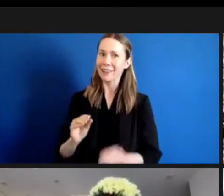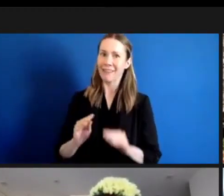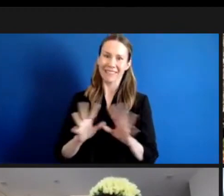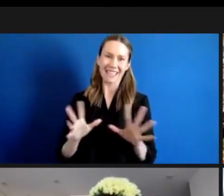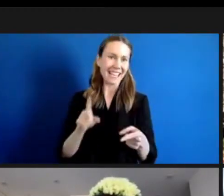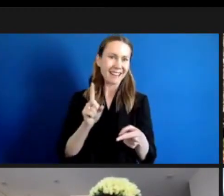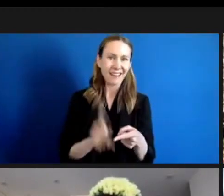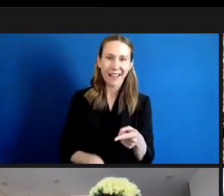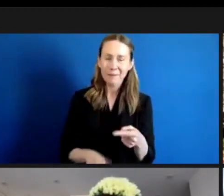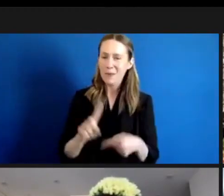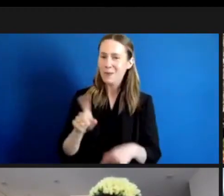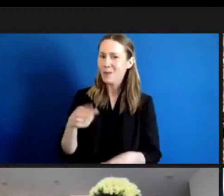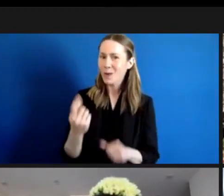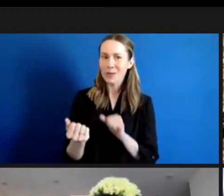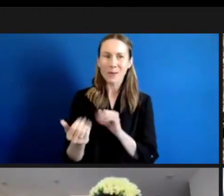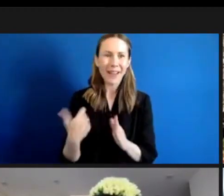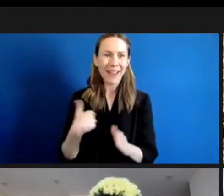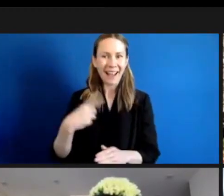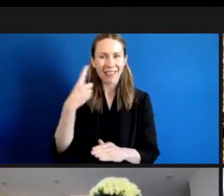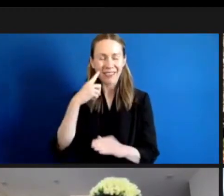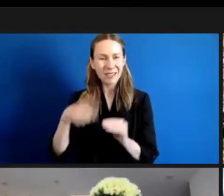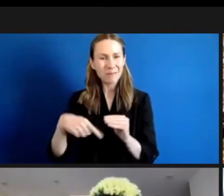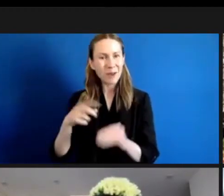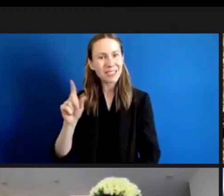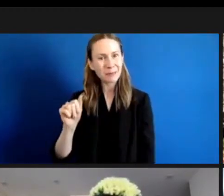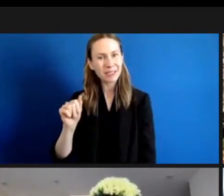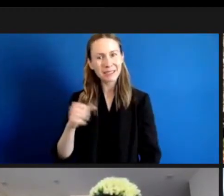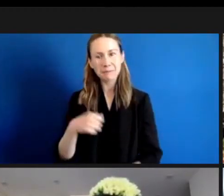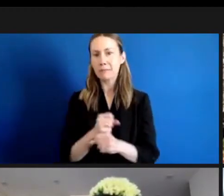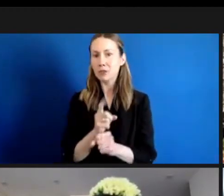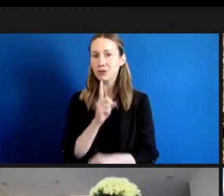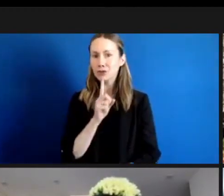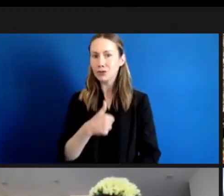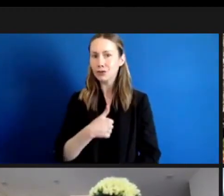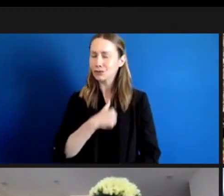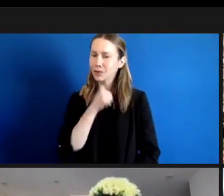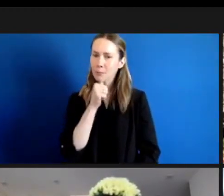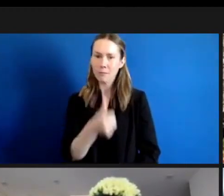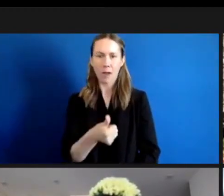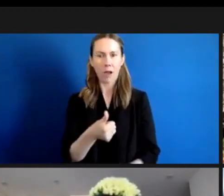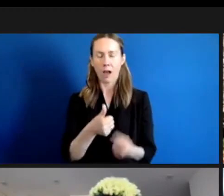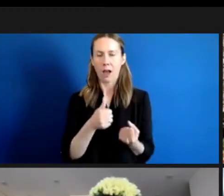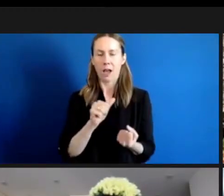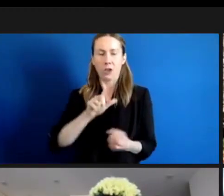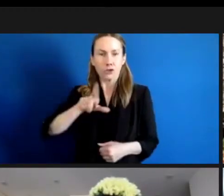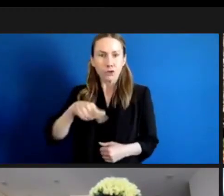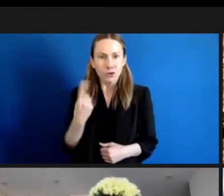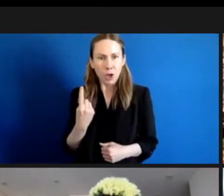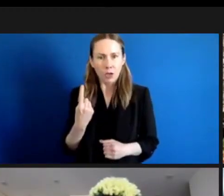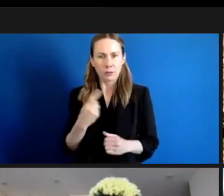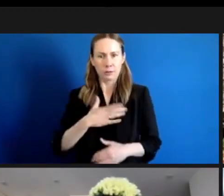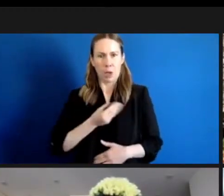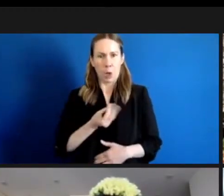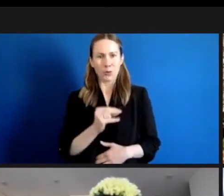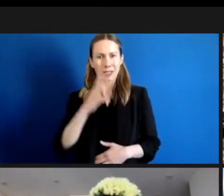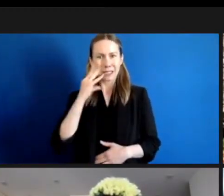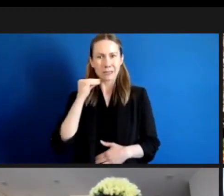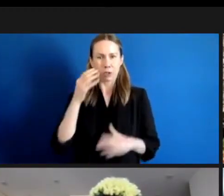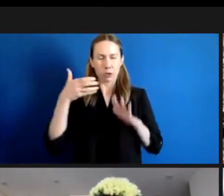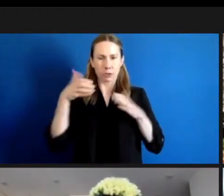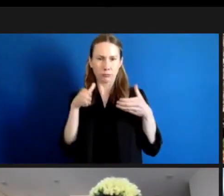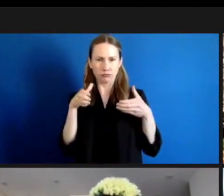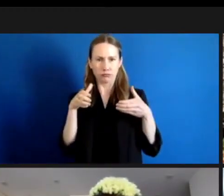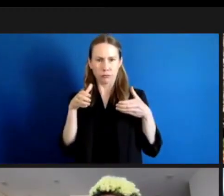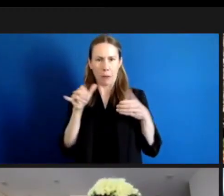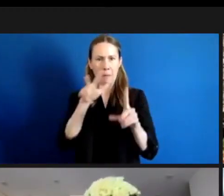the only way that I think about disability, and making sure that I'm not using my own experience to kind of say that must apply